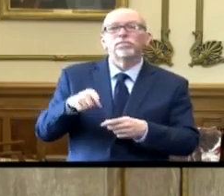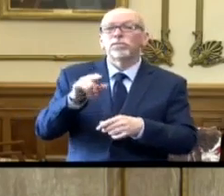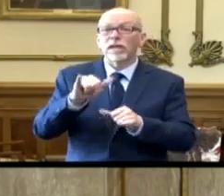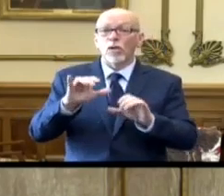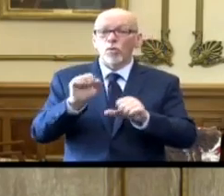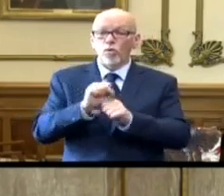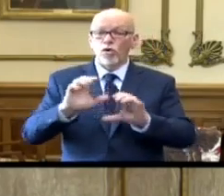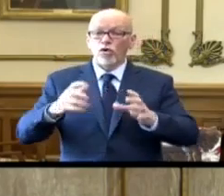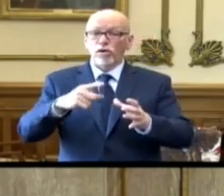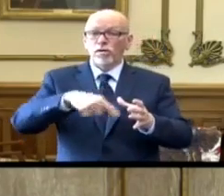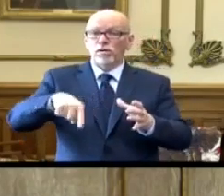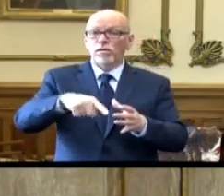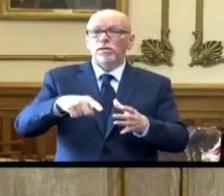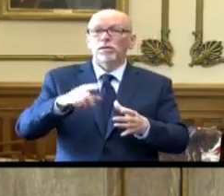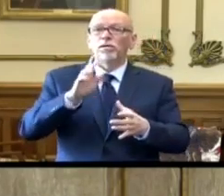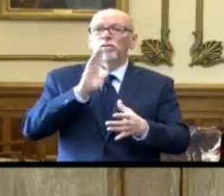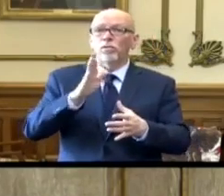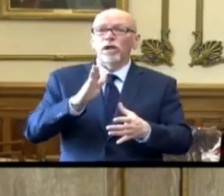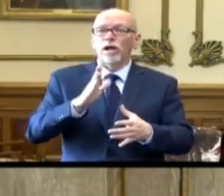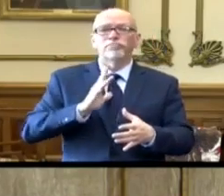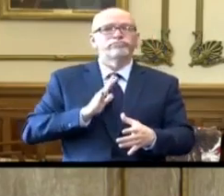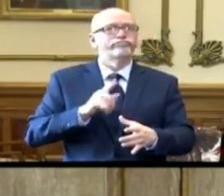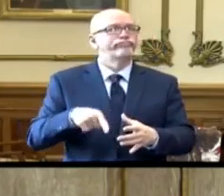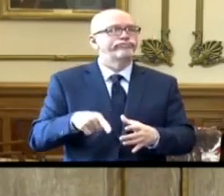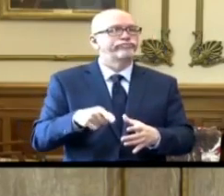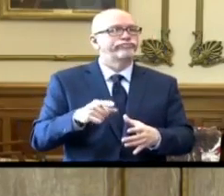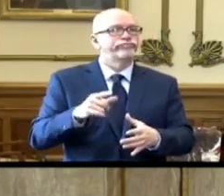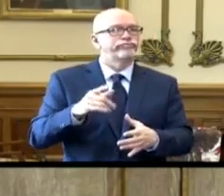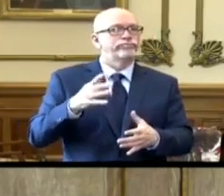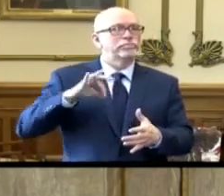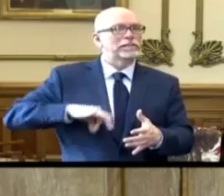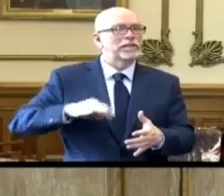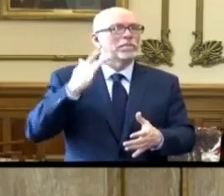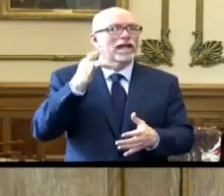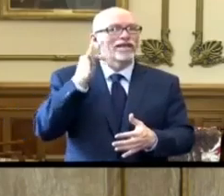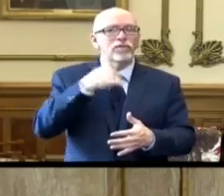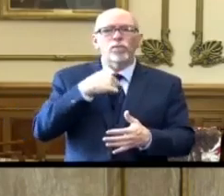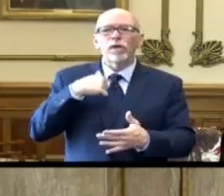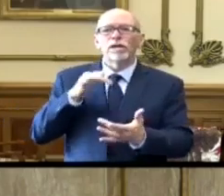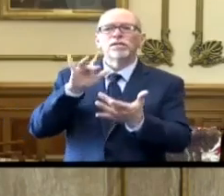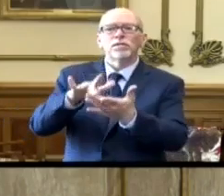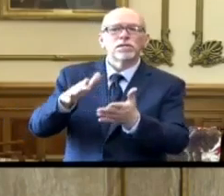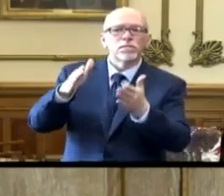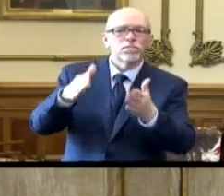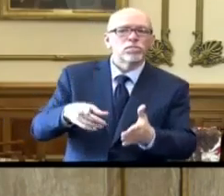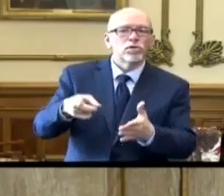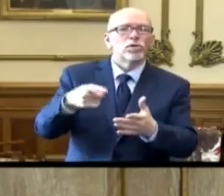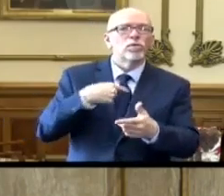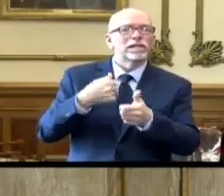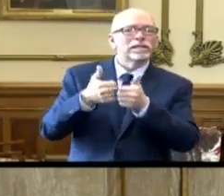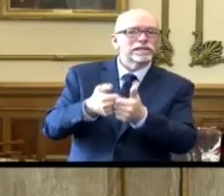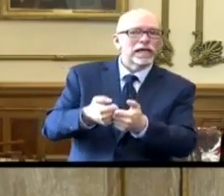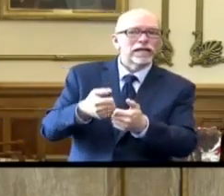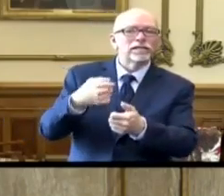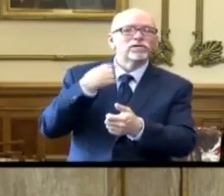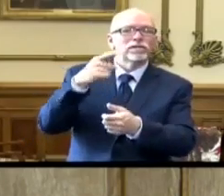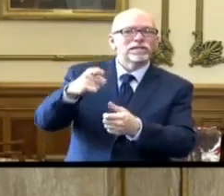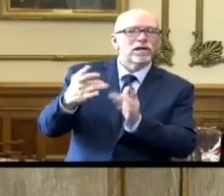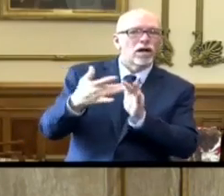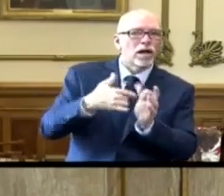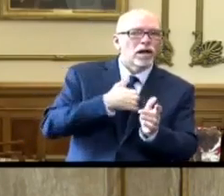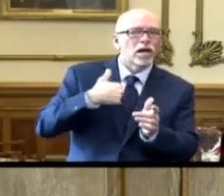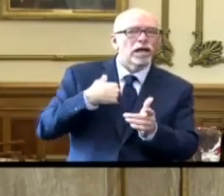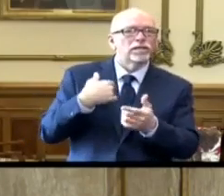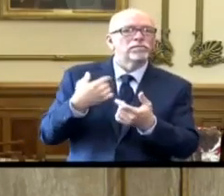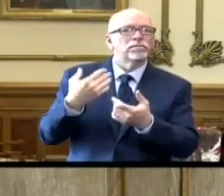that you're talking about is going to come in very handy, because if you think about it, if we're calling a person, we've texted them and said, you need to call us, and now we're